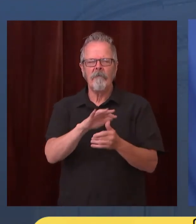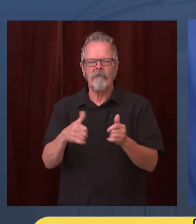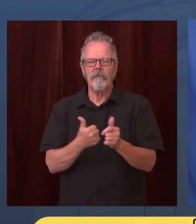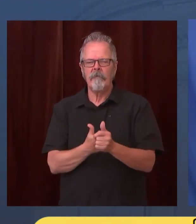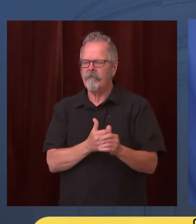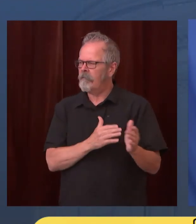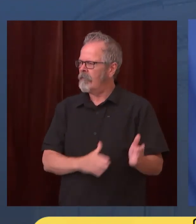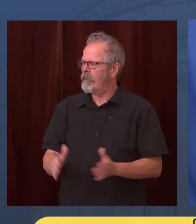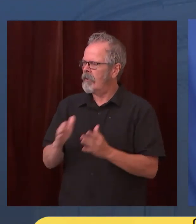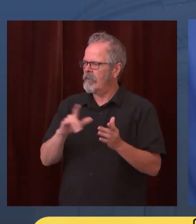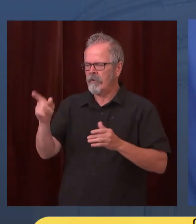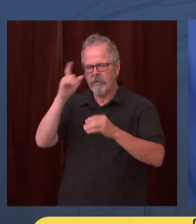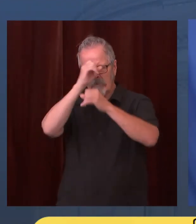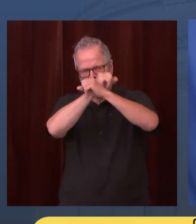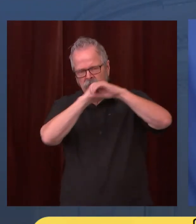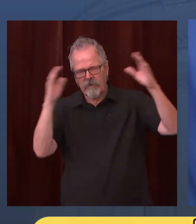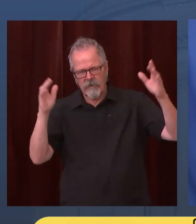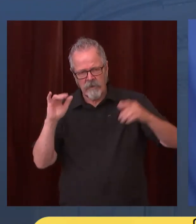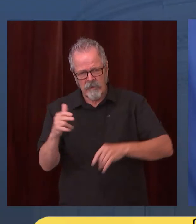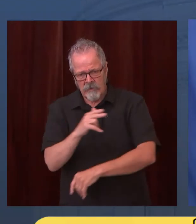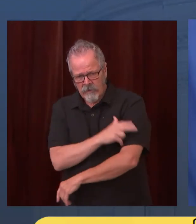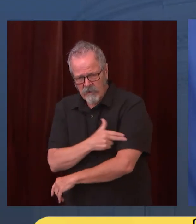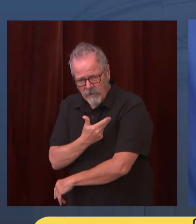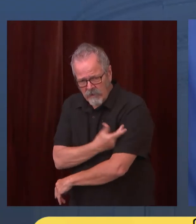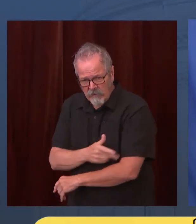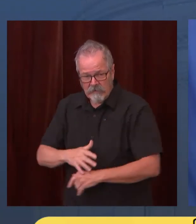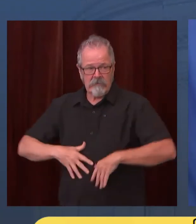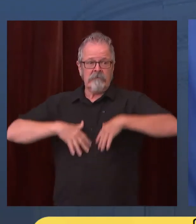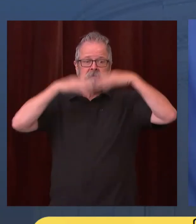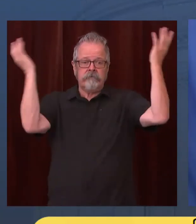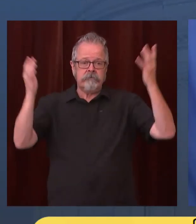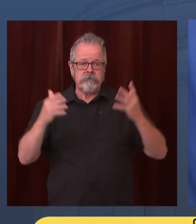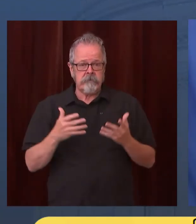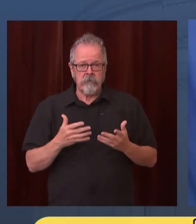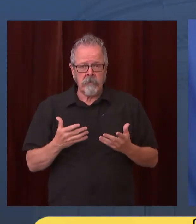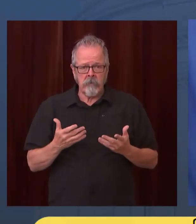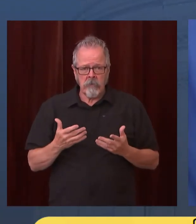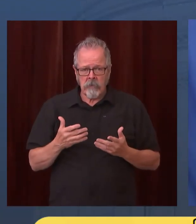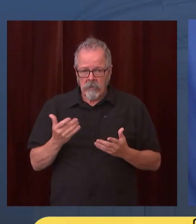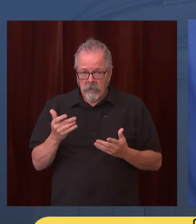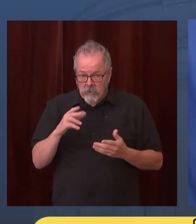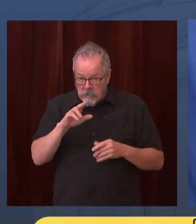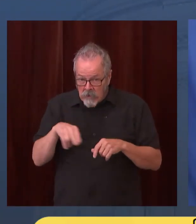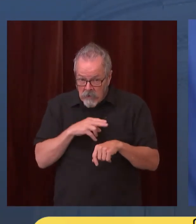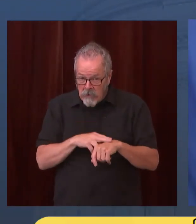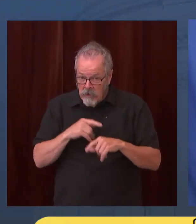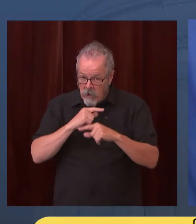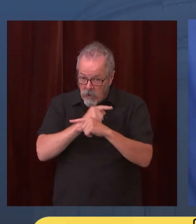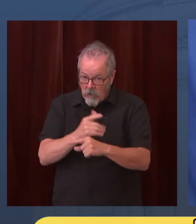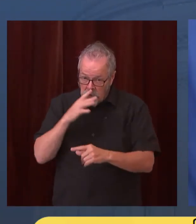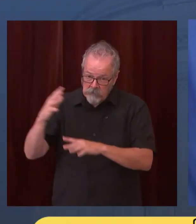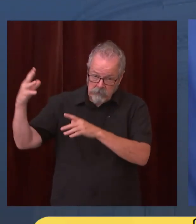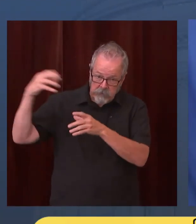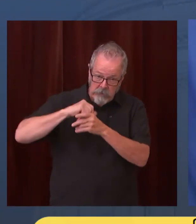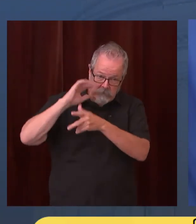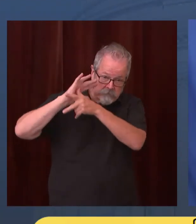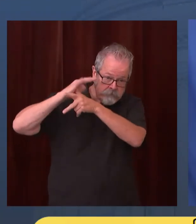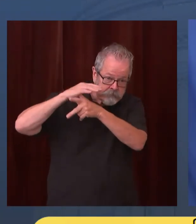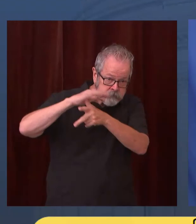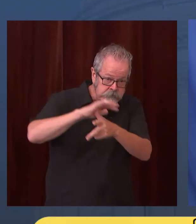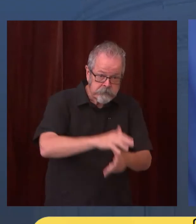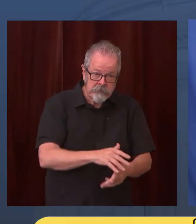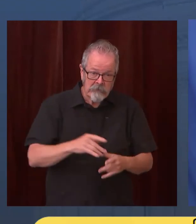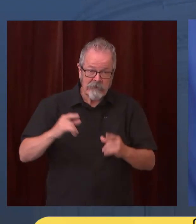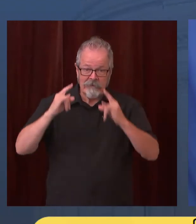National Guard to help us, or field hospitals like we've seen around the country? And then at what point would we see restrictions for the